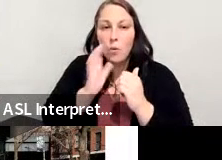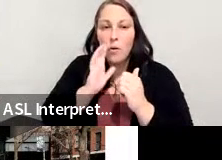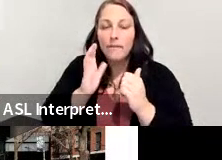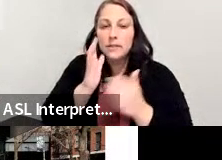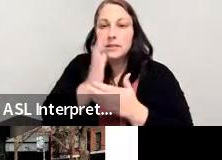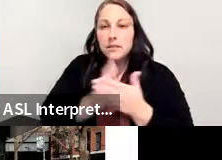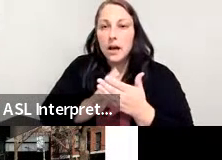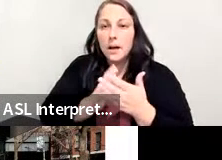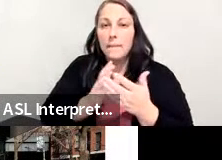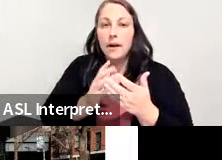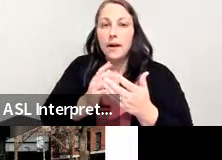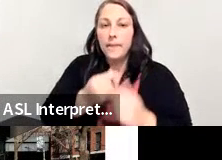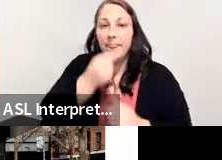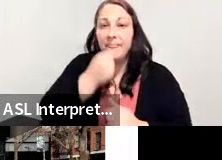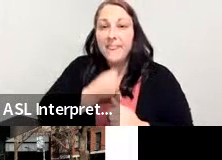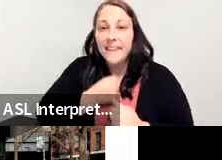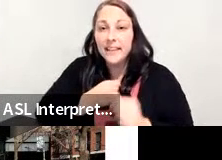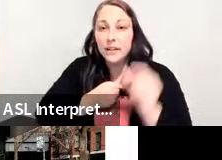this very skinny